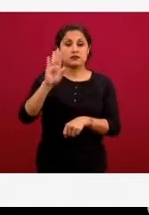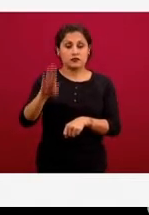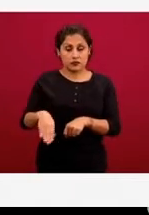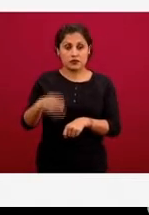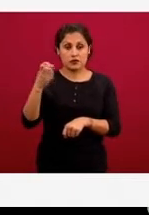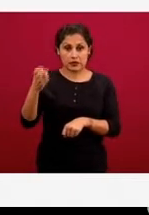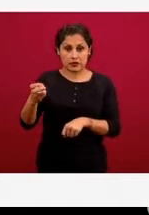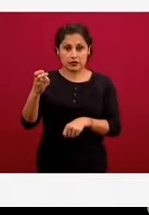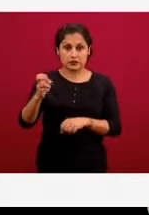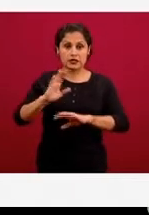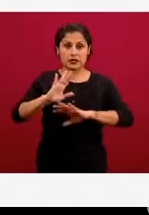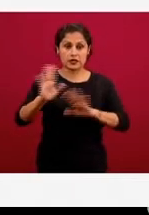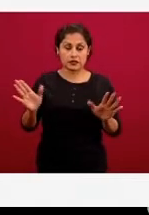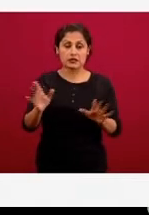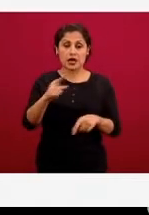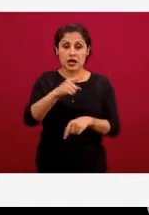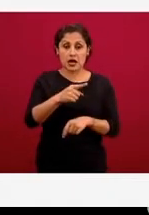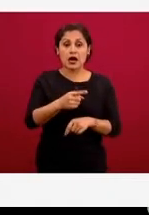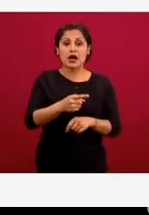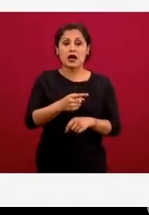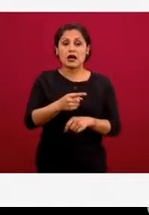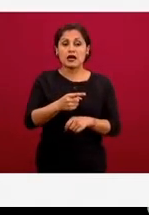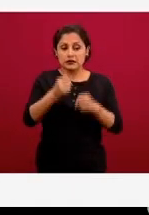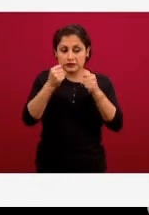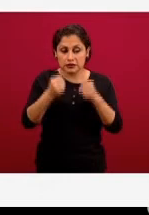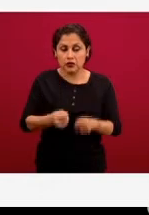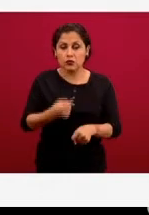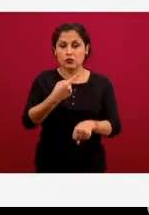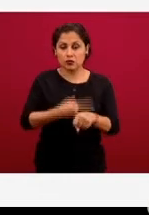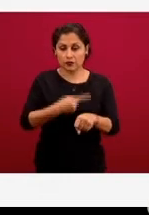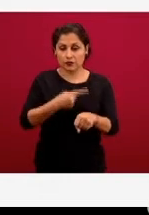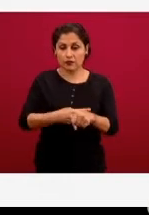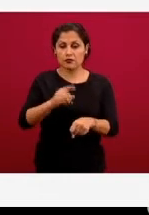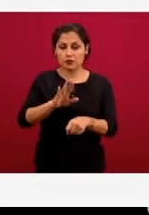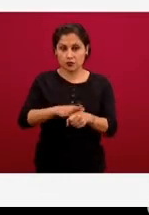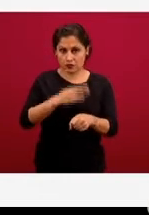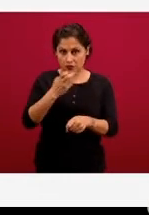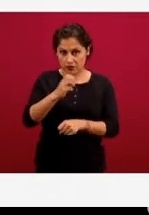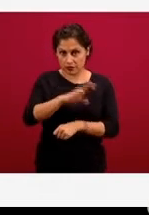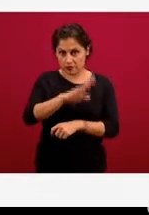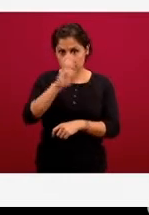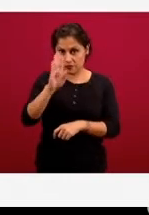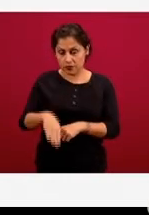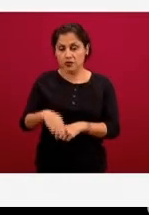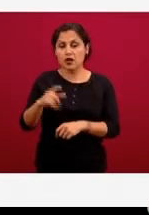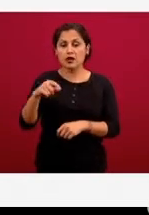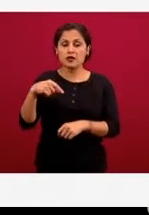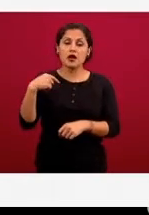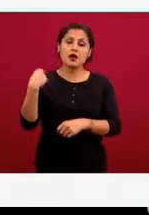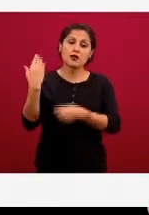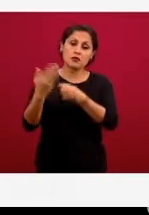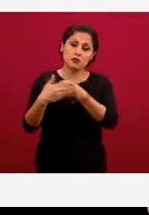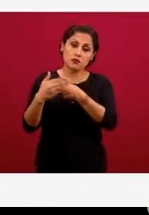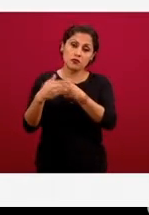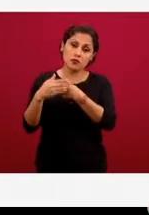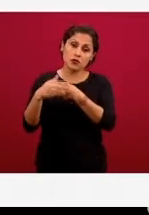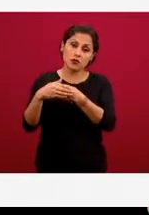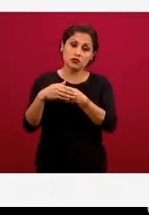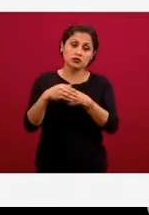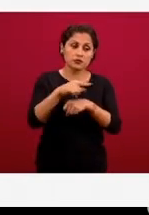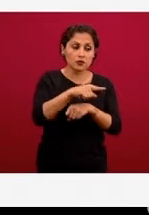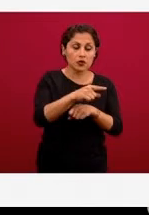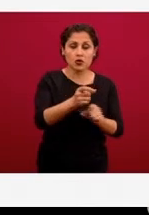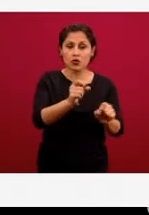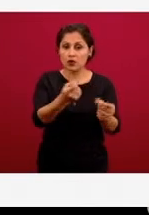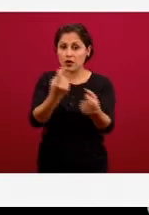confirmed, but as we get the rulings or the judgments or the